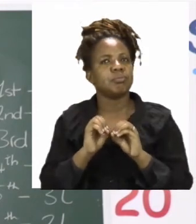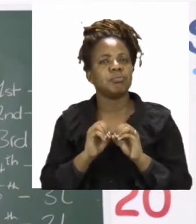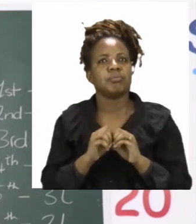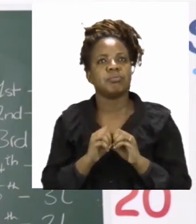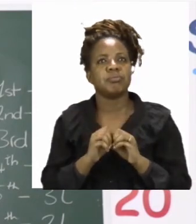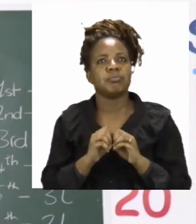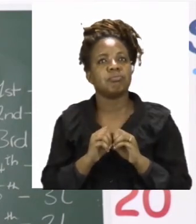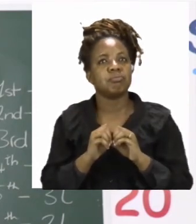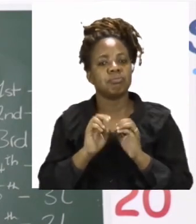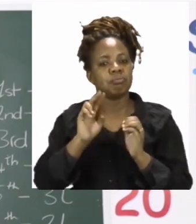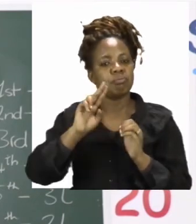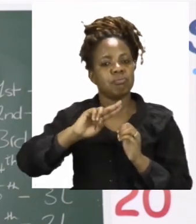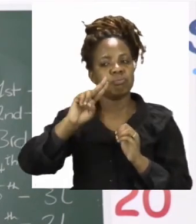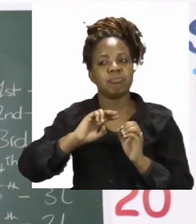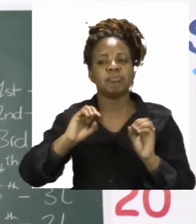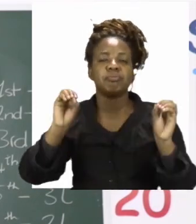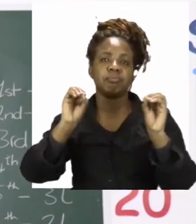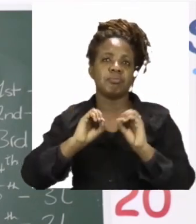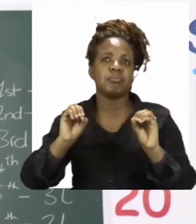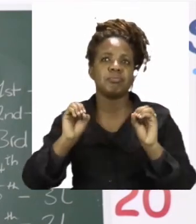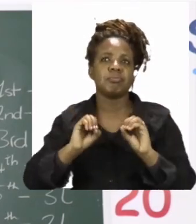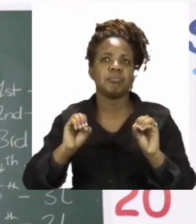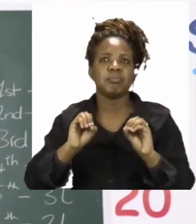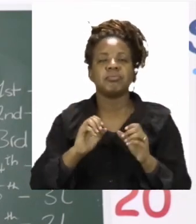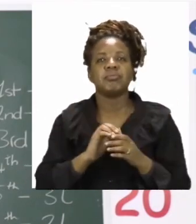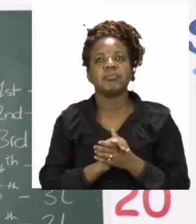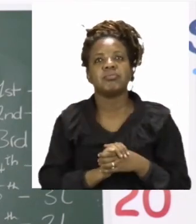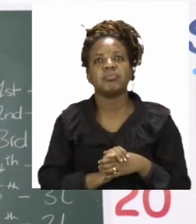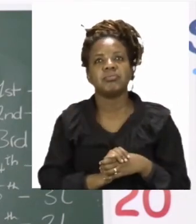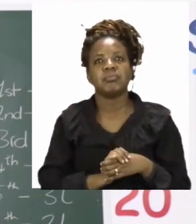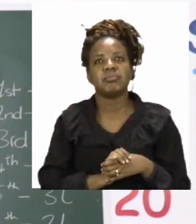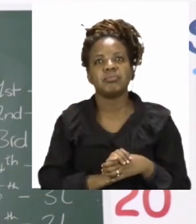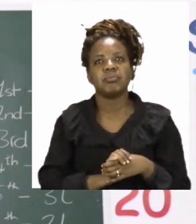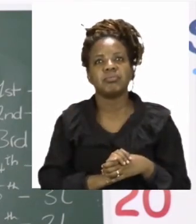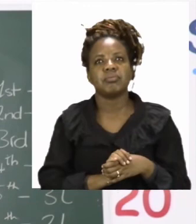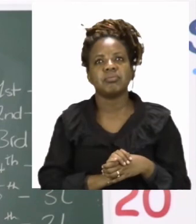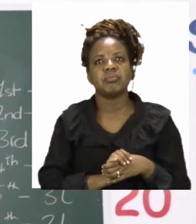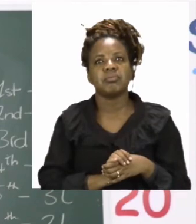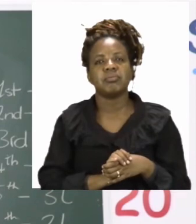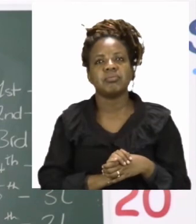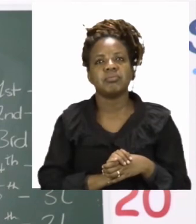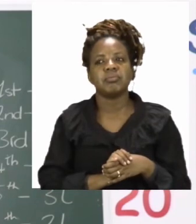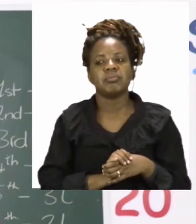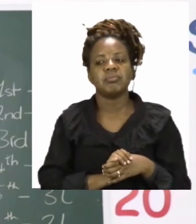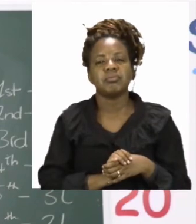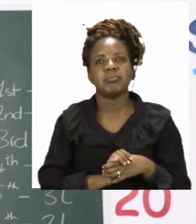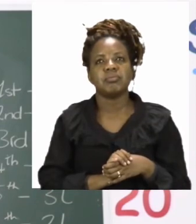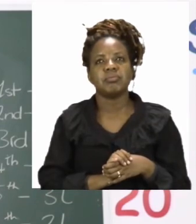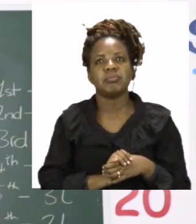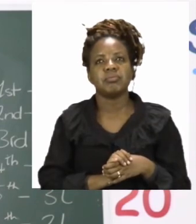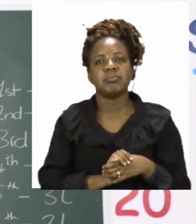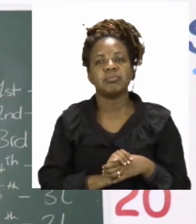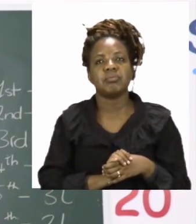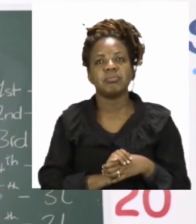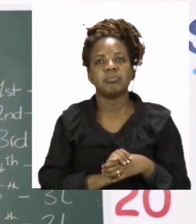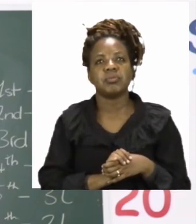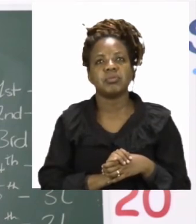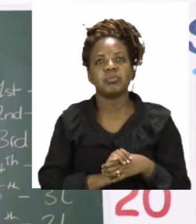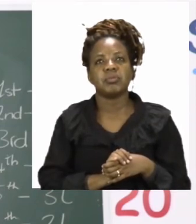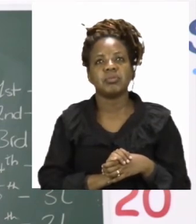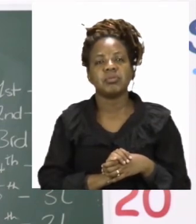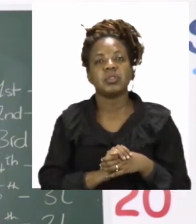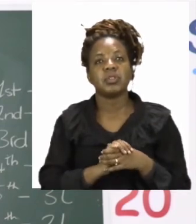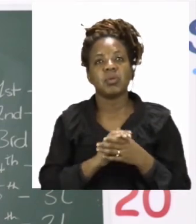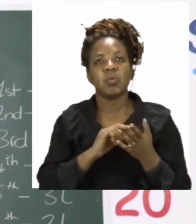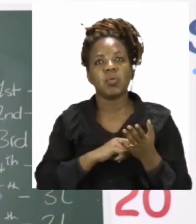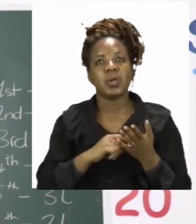are going to leave the 4th week alone and leave it blank. Now we move on to the 5th week, and the